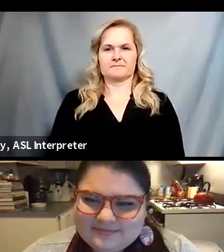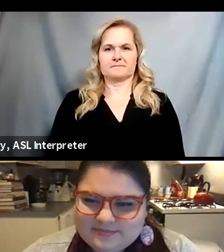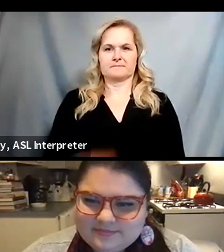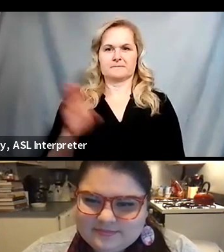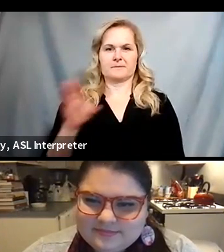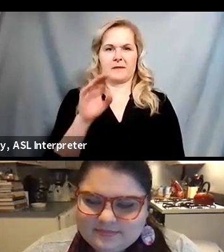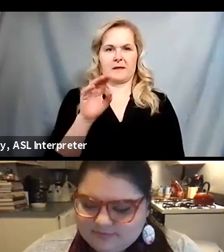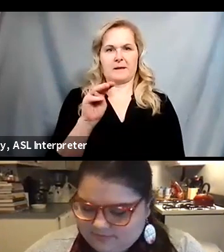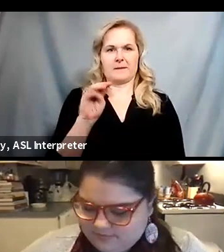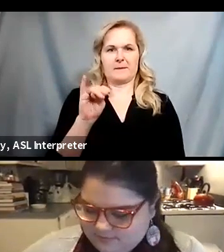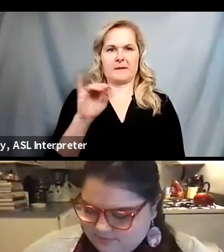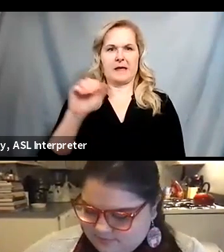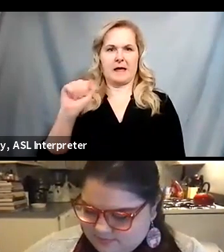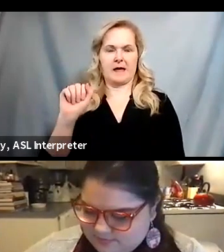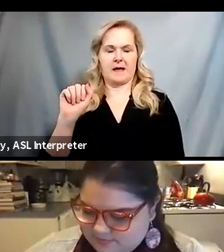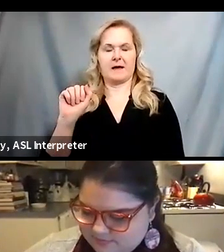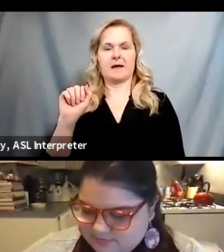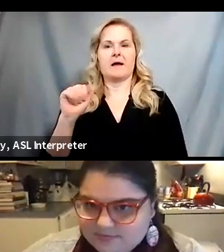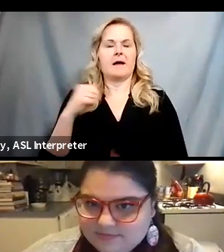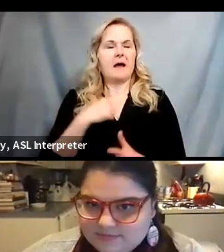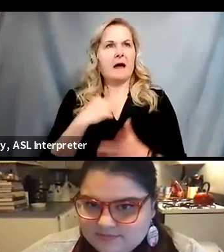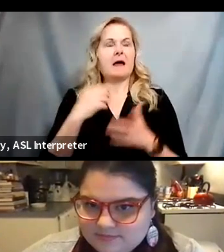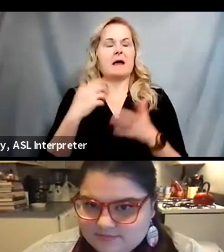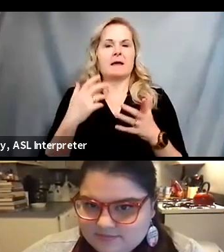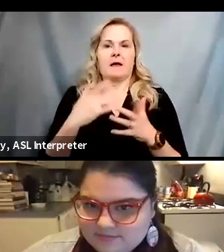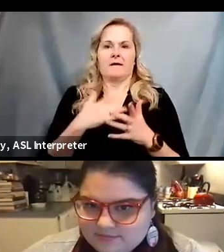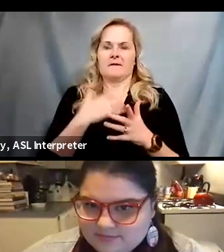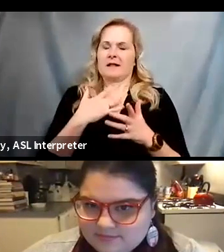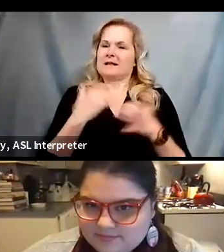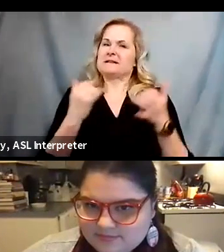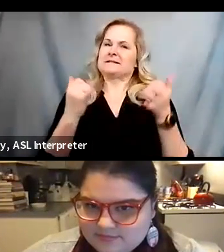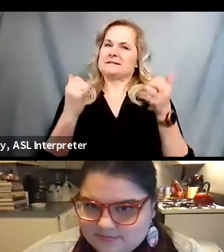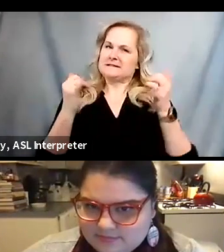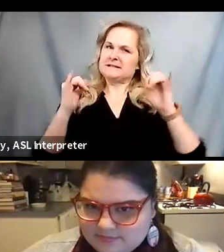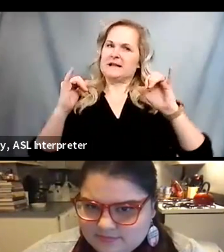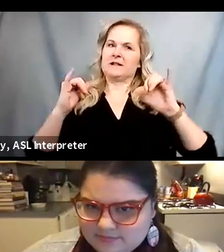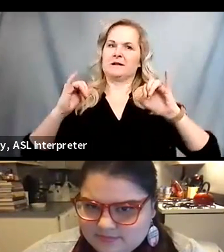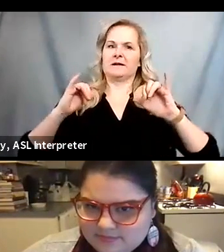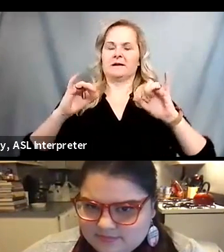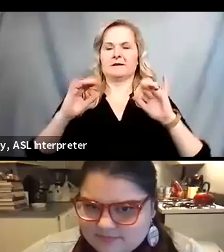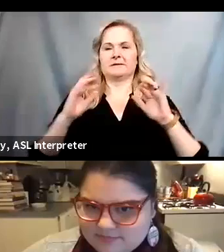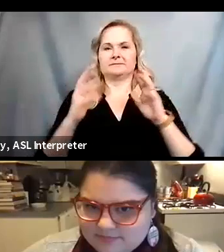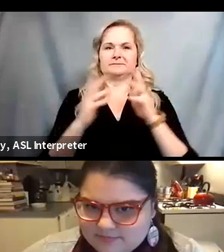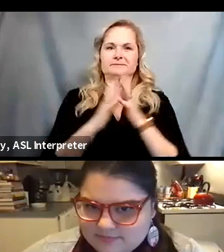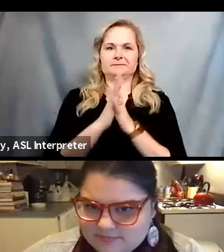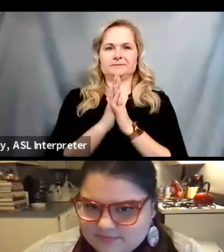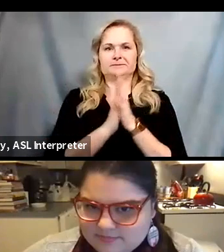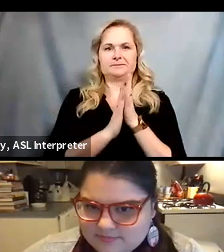This is Mia. I feel still a